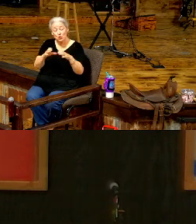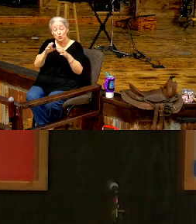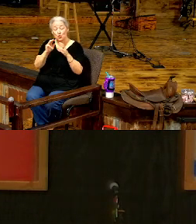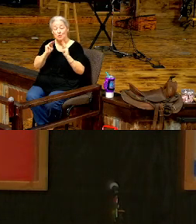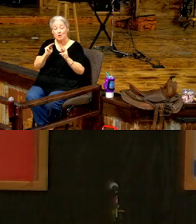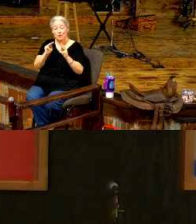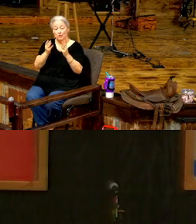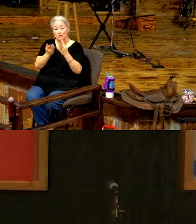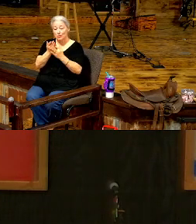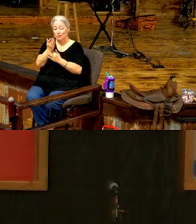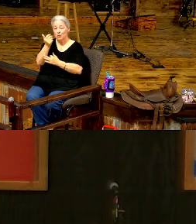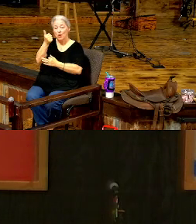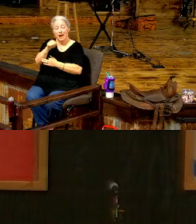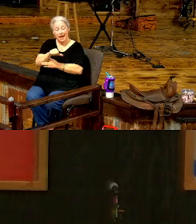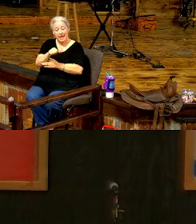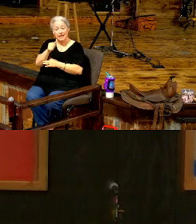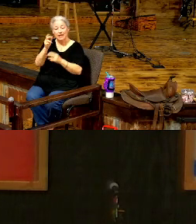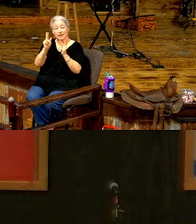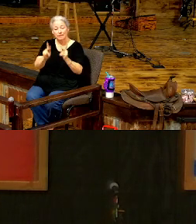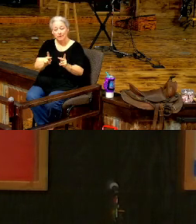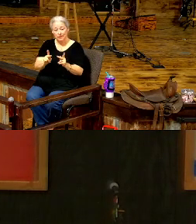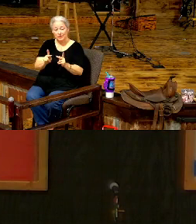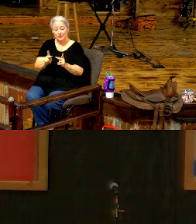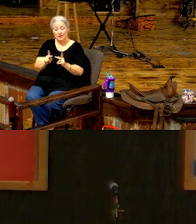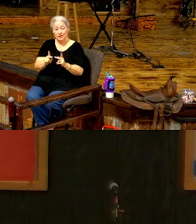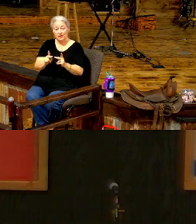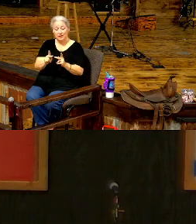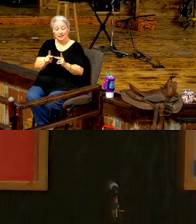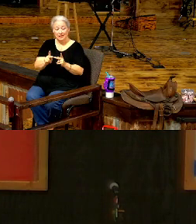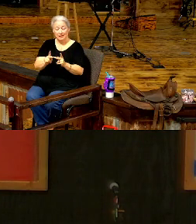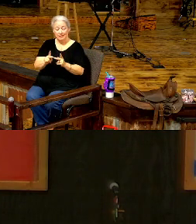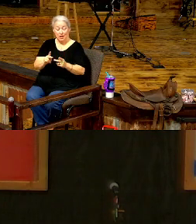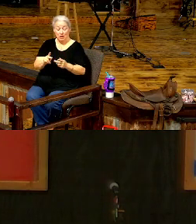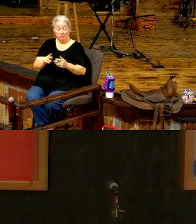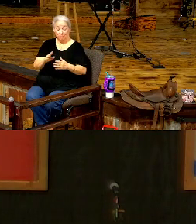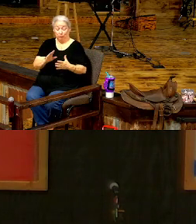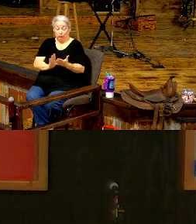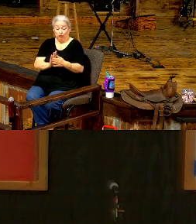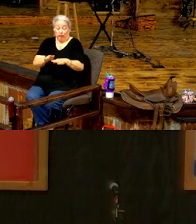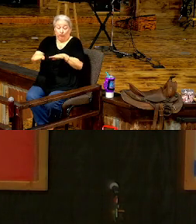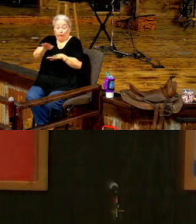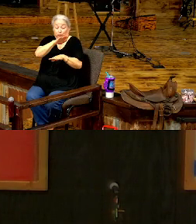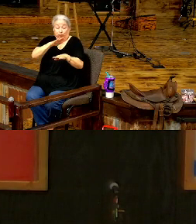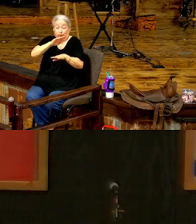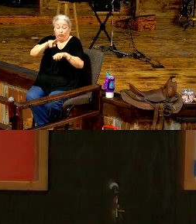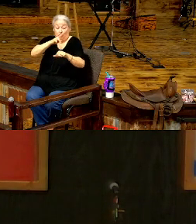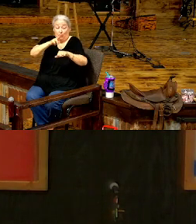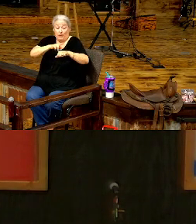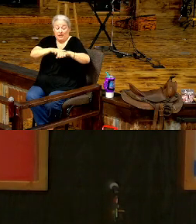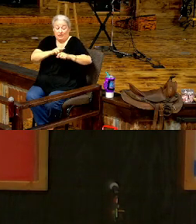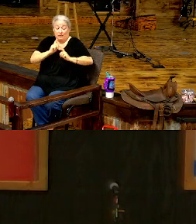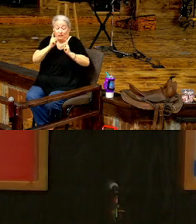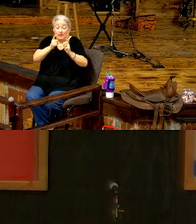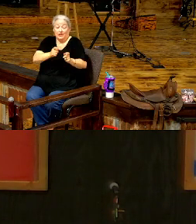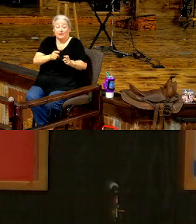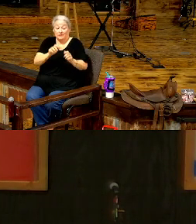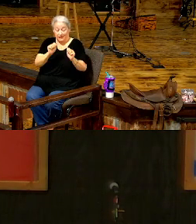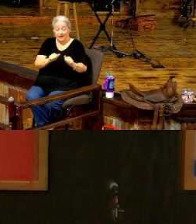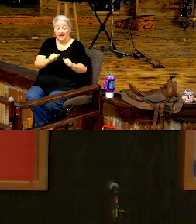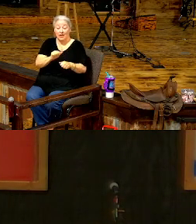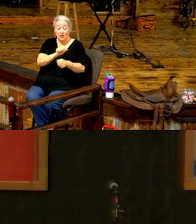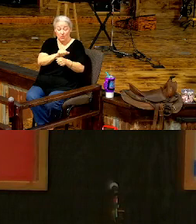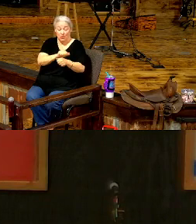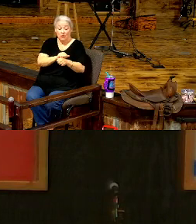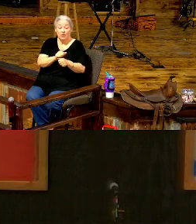Supernatural gifts can work through us whenever God desires that, even if our lives aren't exactly right